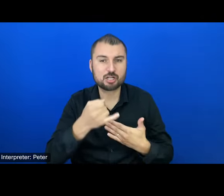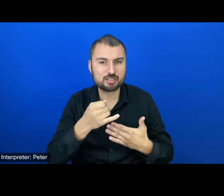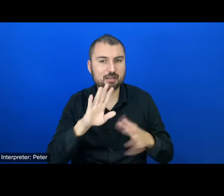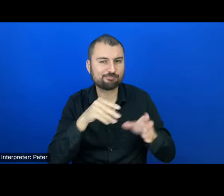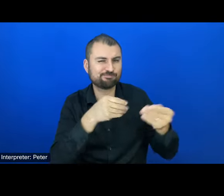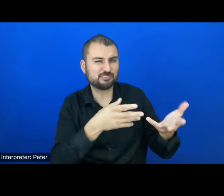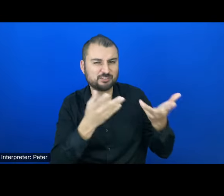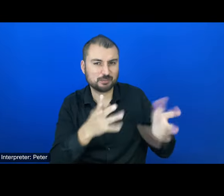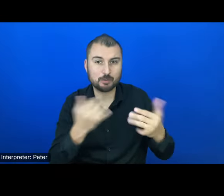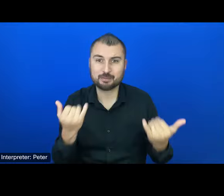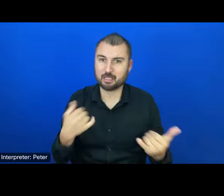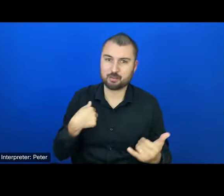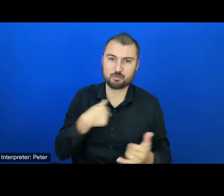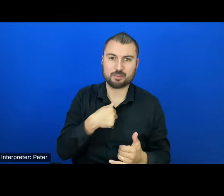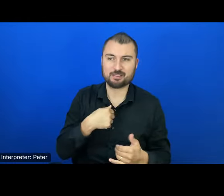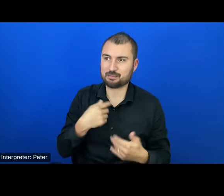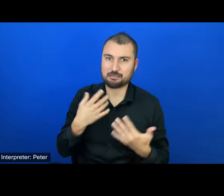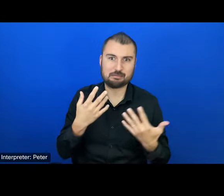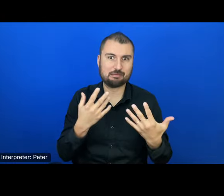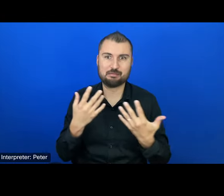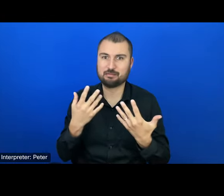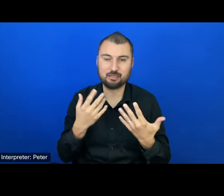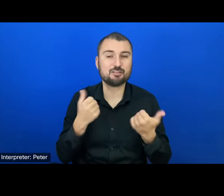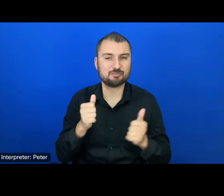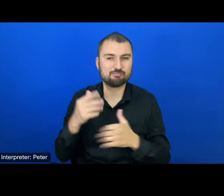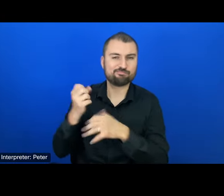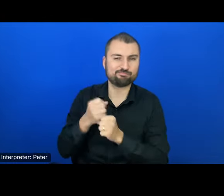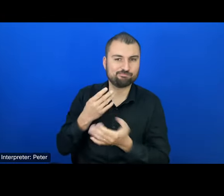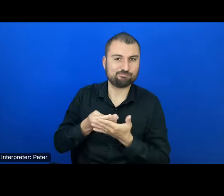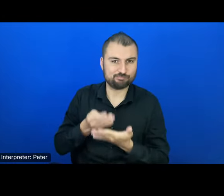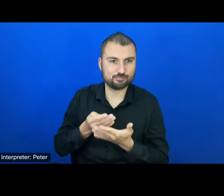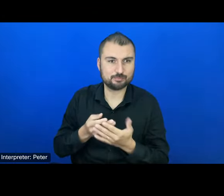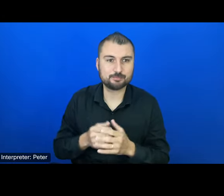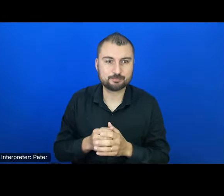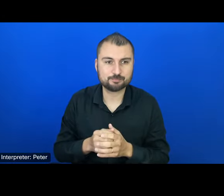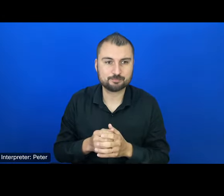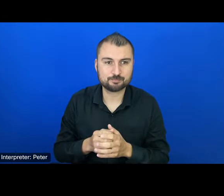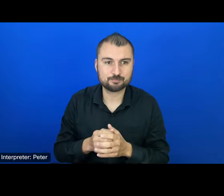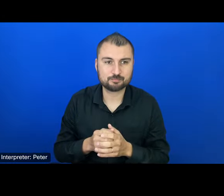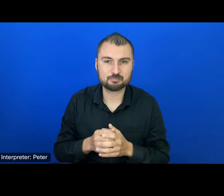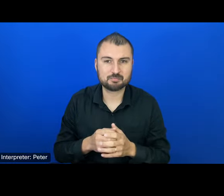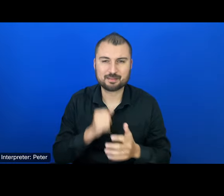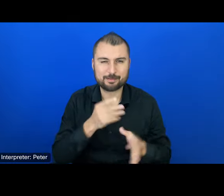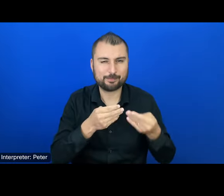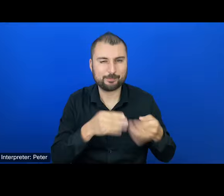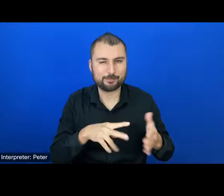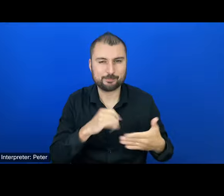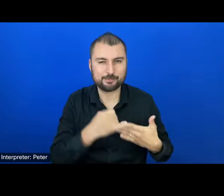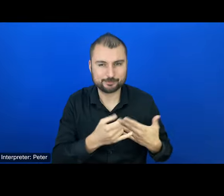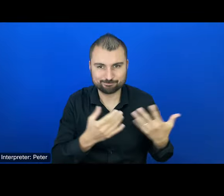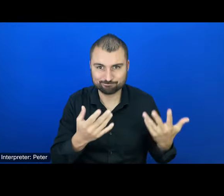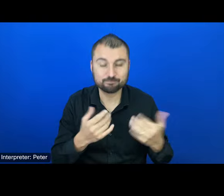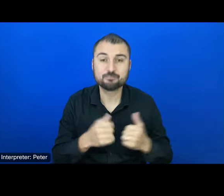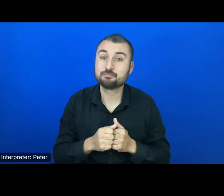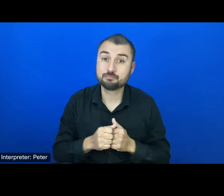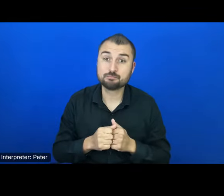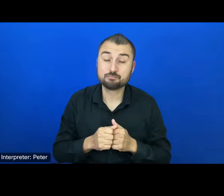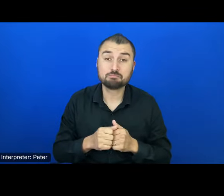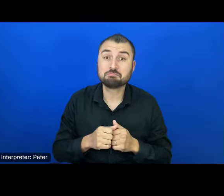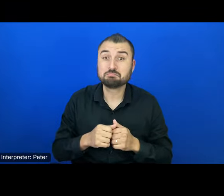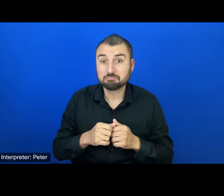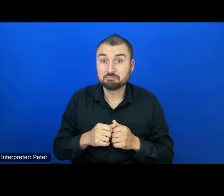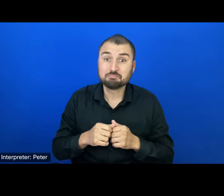we're in right now as far as trying to gain dollars to finish those projects. Pending any questions, that's